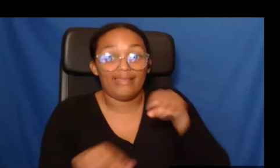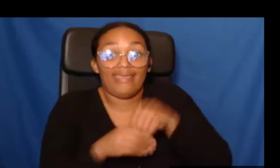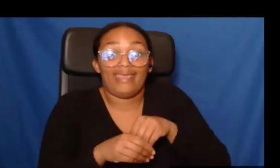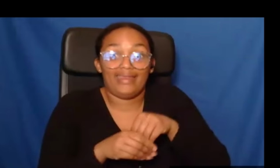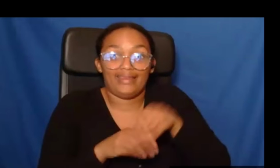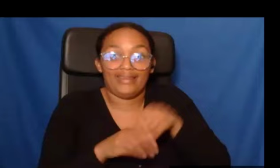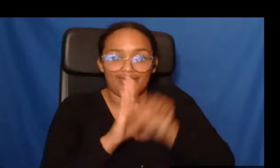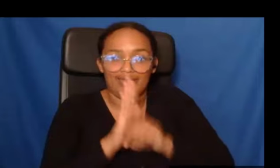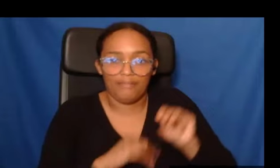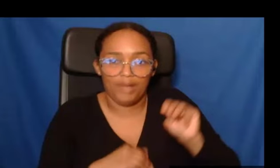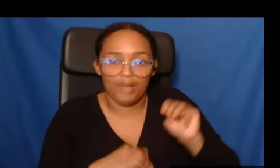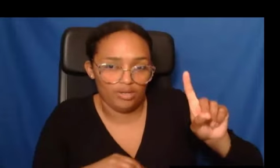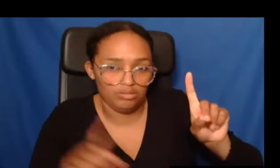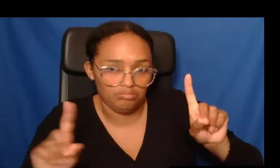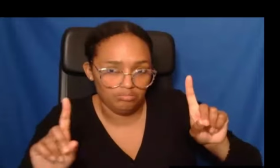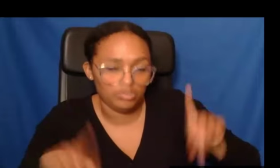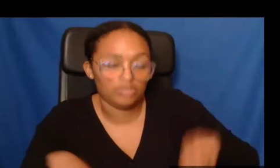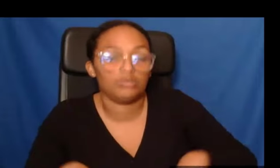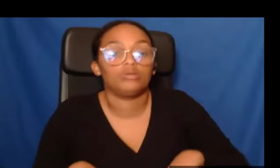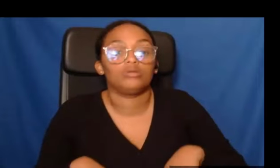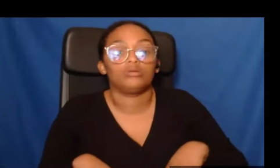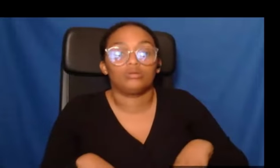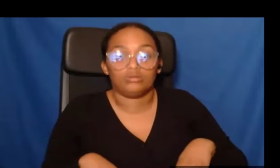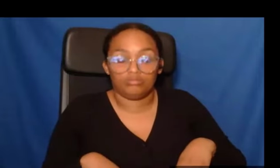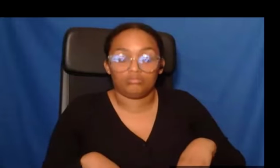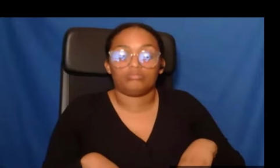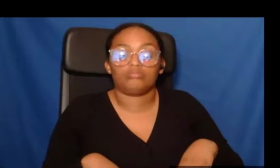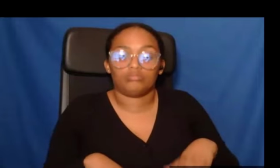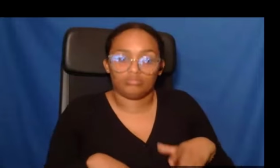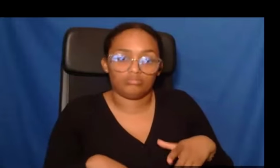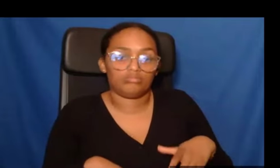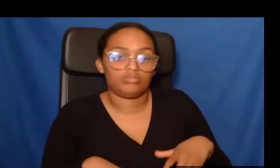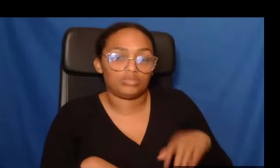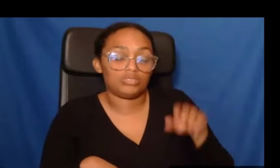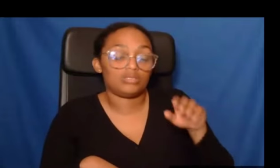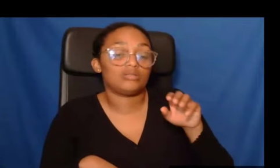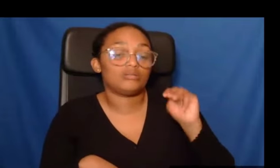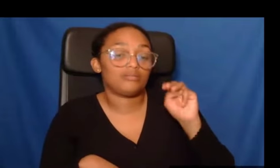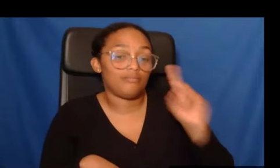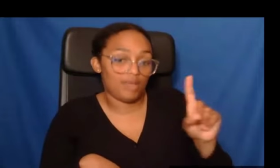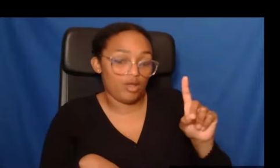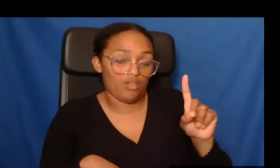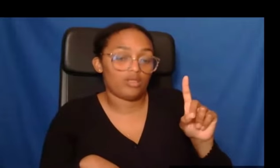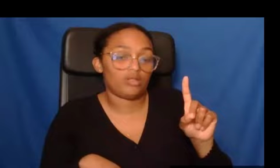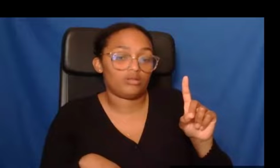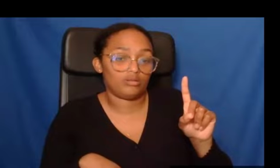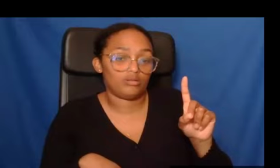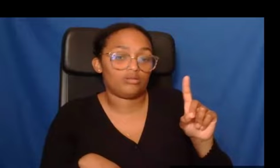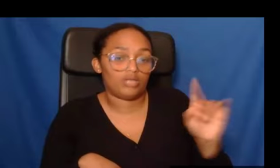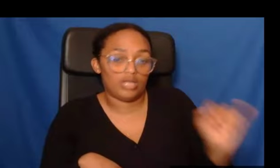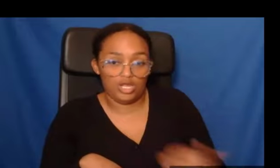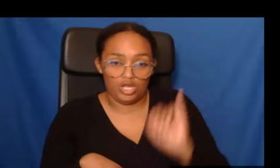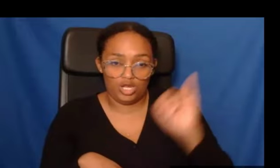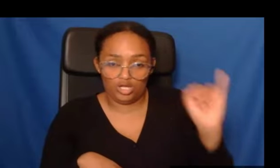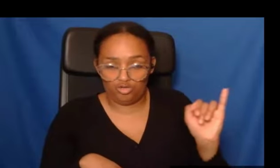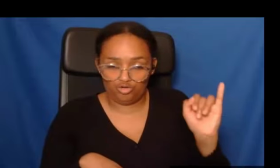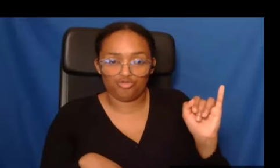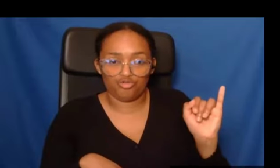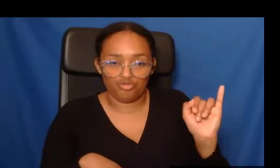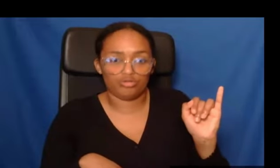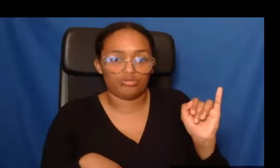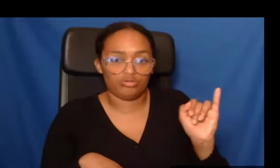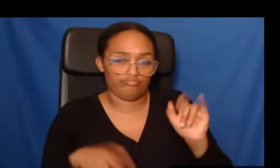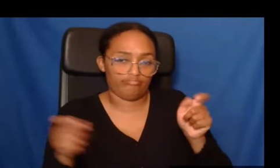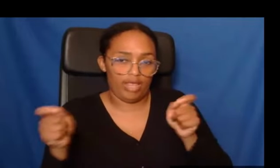the Maryland Insurance Administration publishes a rate guide to make it a little bit easier on consumers to see which